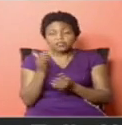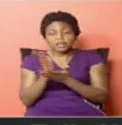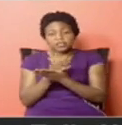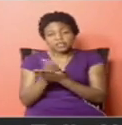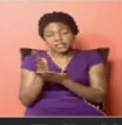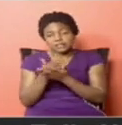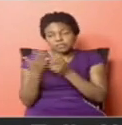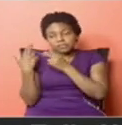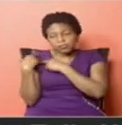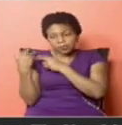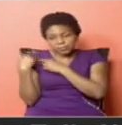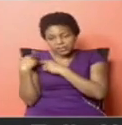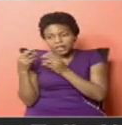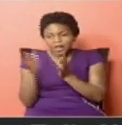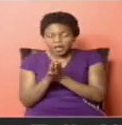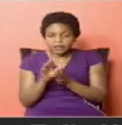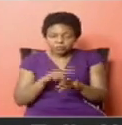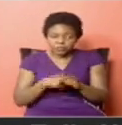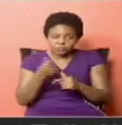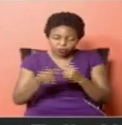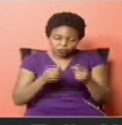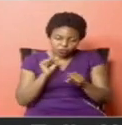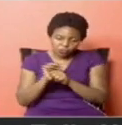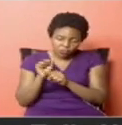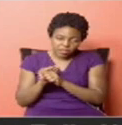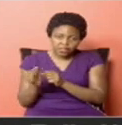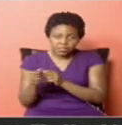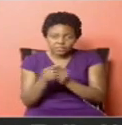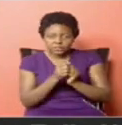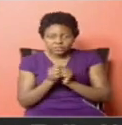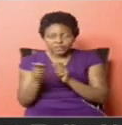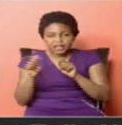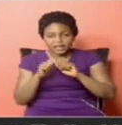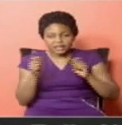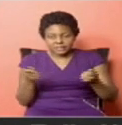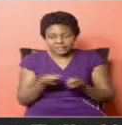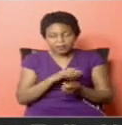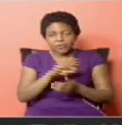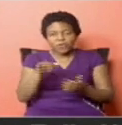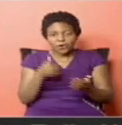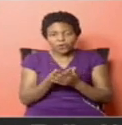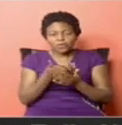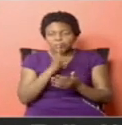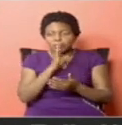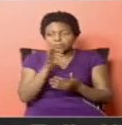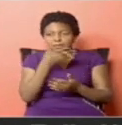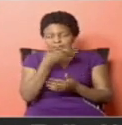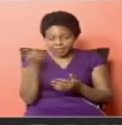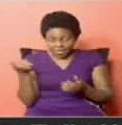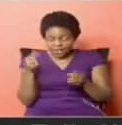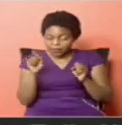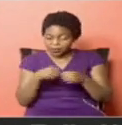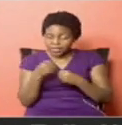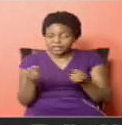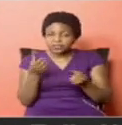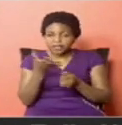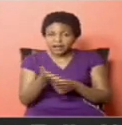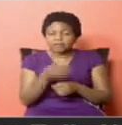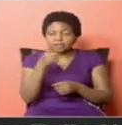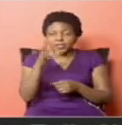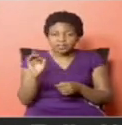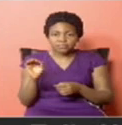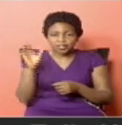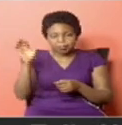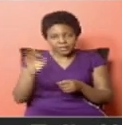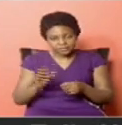responsibility, and I think once we continue working together as a team, all will be better. Not that we shall have 100% perfection, but